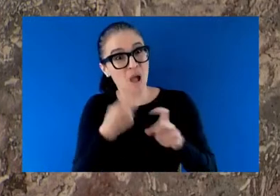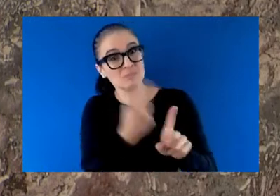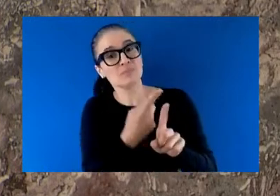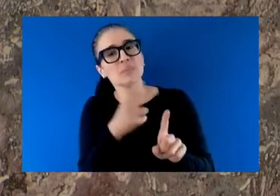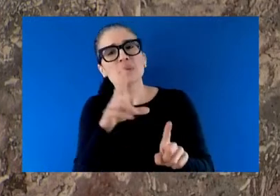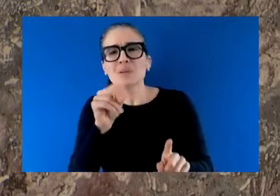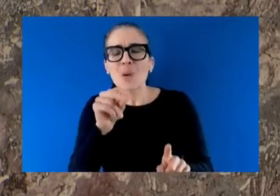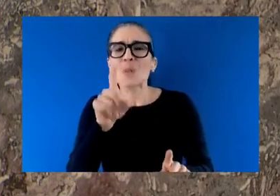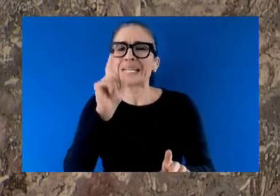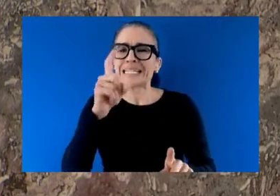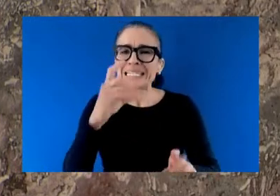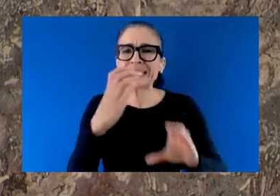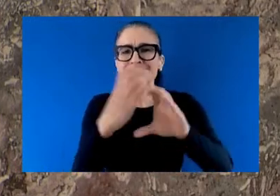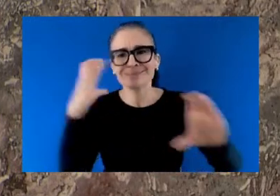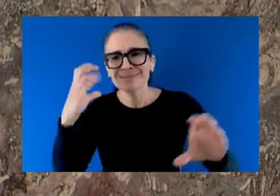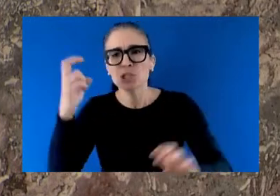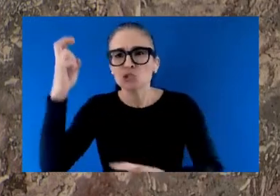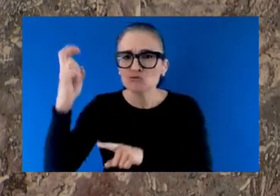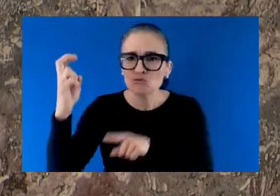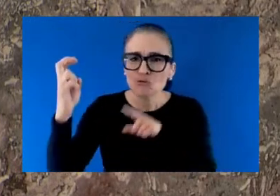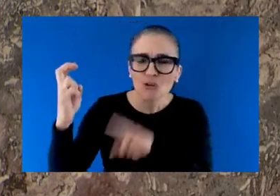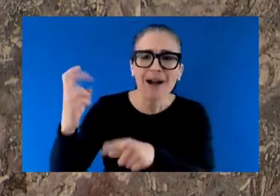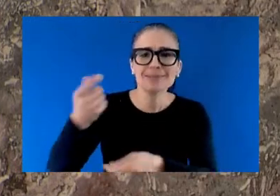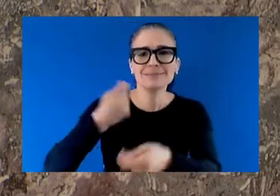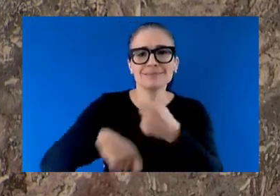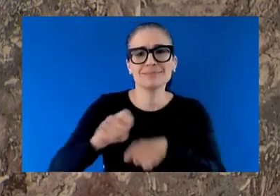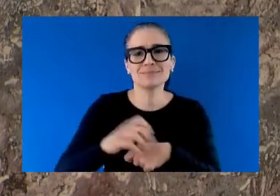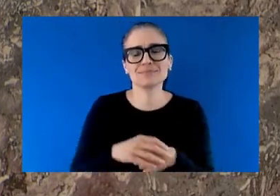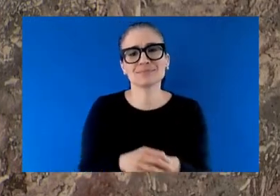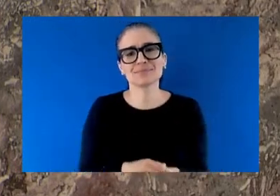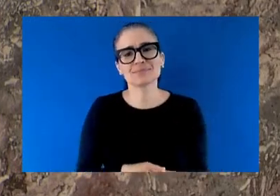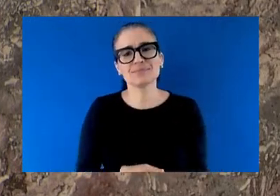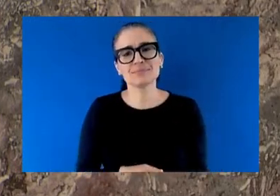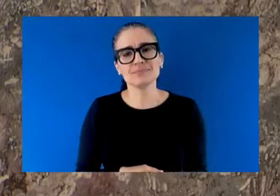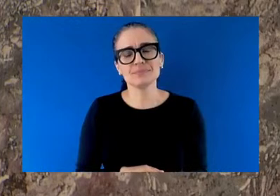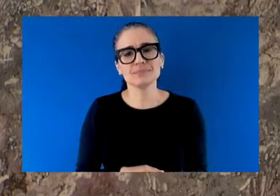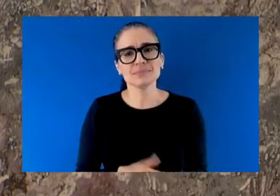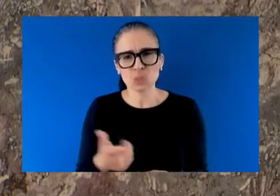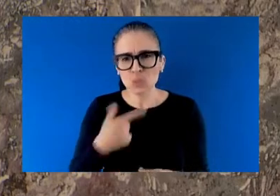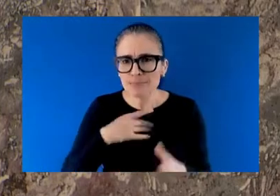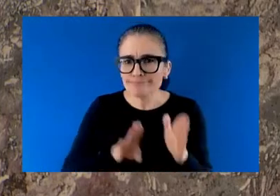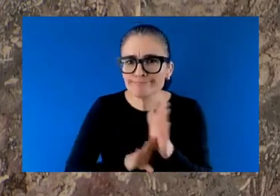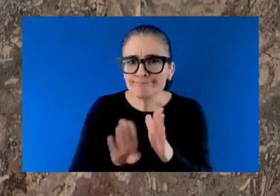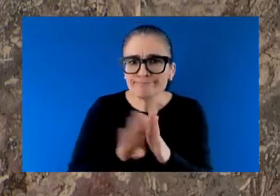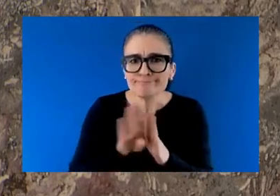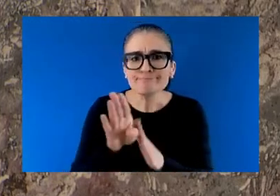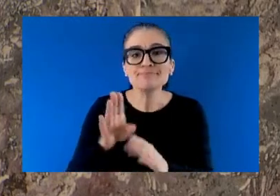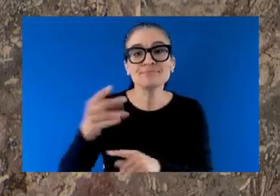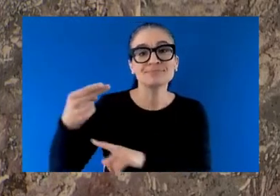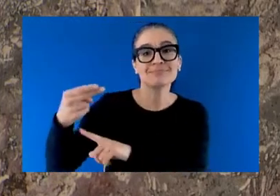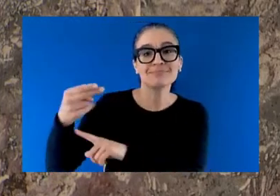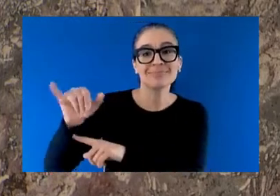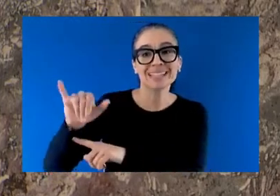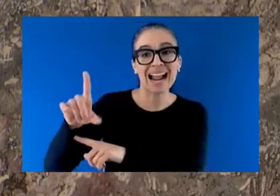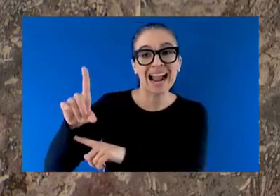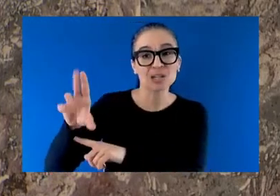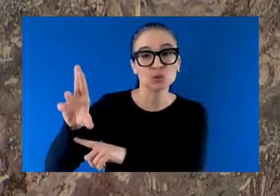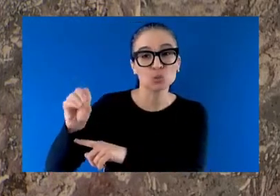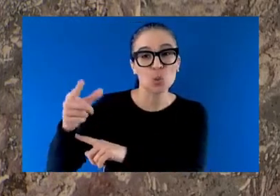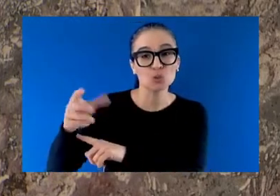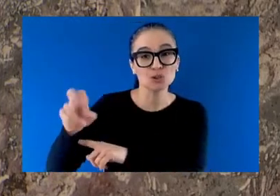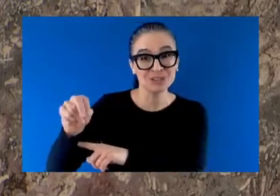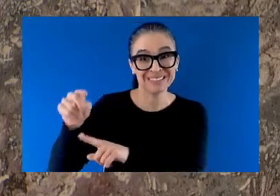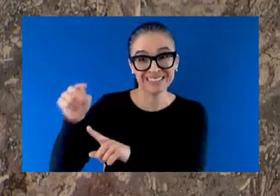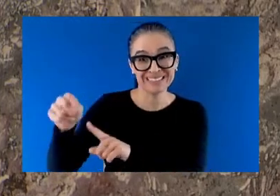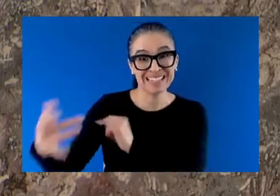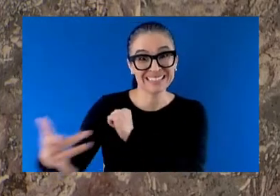looking at the excellent hydrogen technologies that are being developed here in British Columbia so that we can make these changes. Mr. Speaker, a very